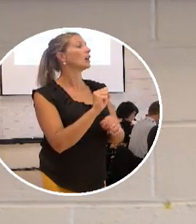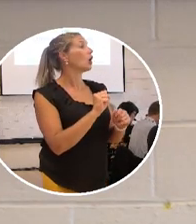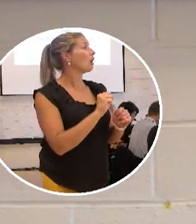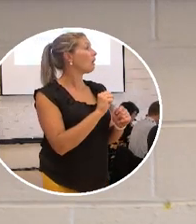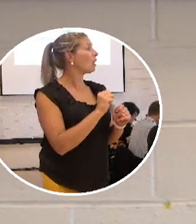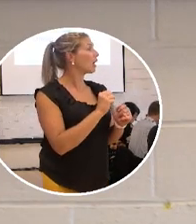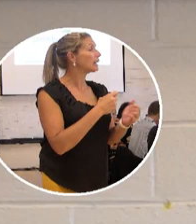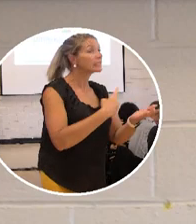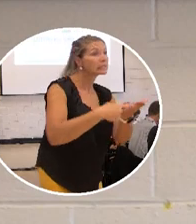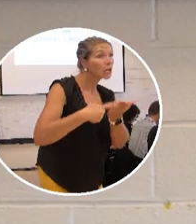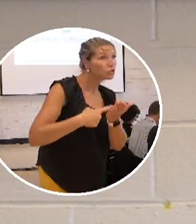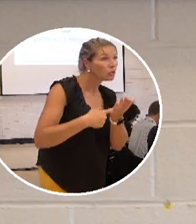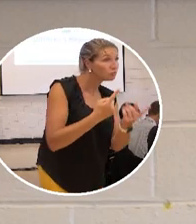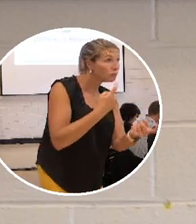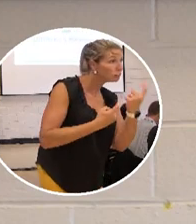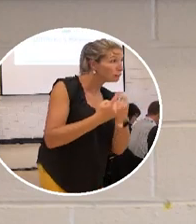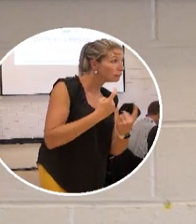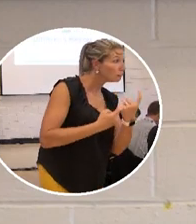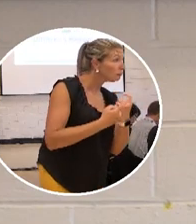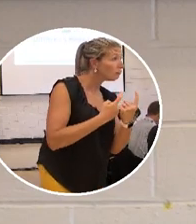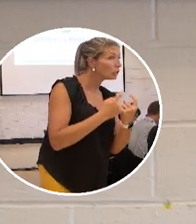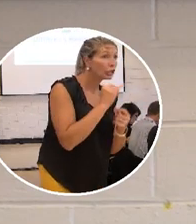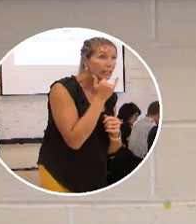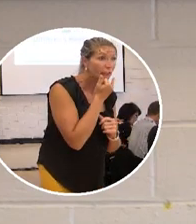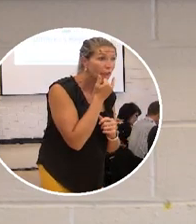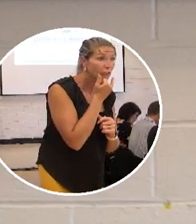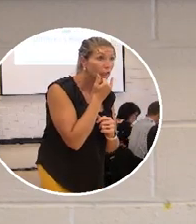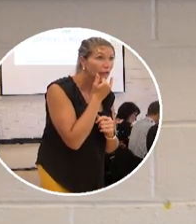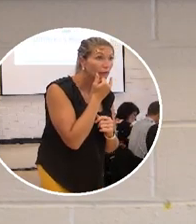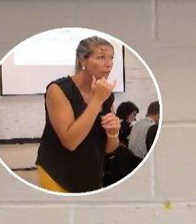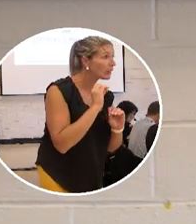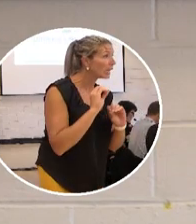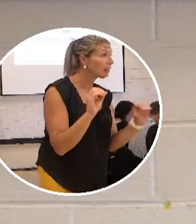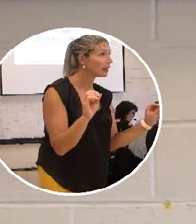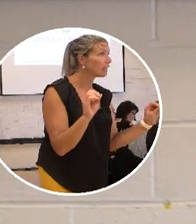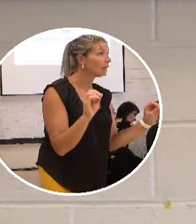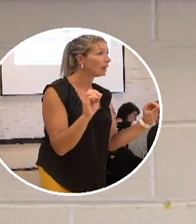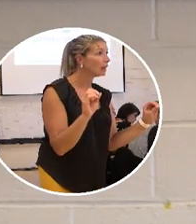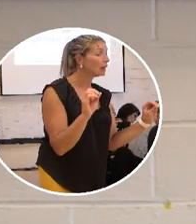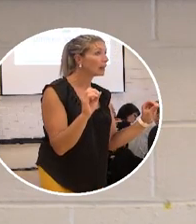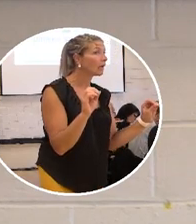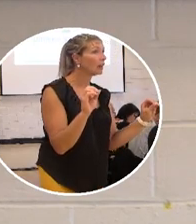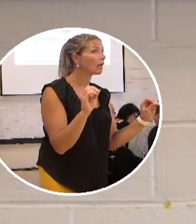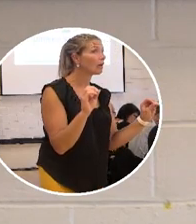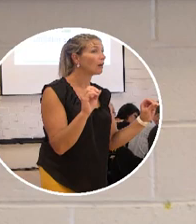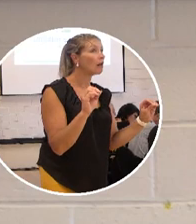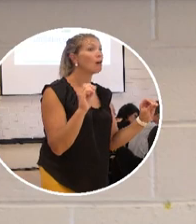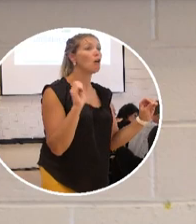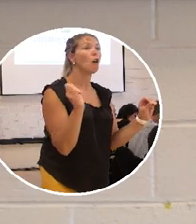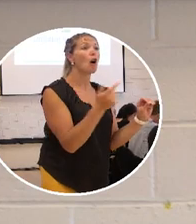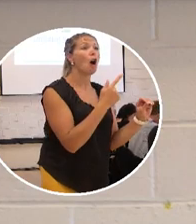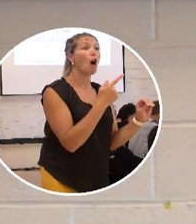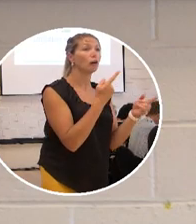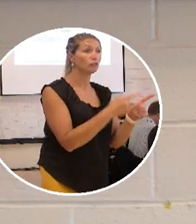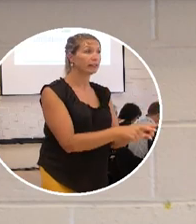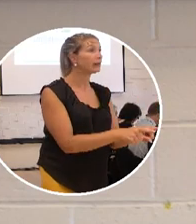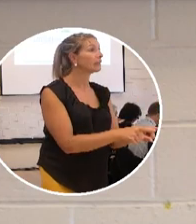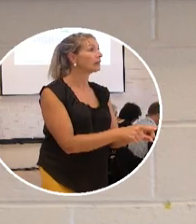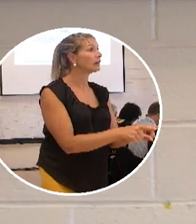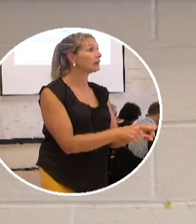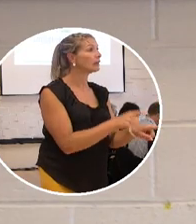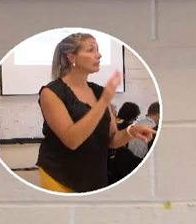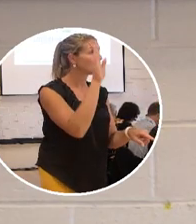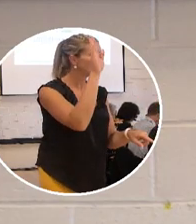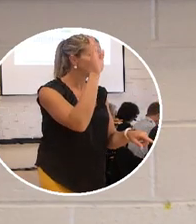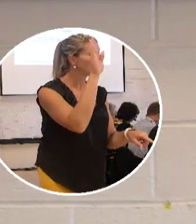Any discussion, question? Any errors? Hearing none, motion, all in favor?